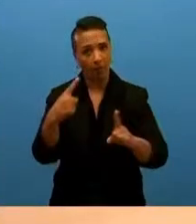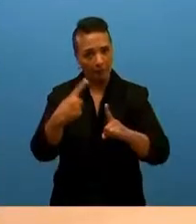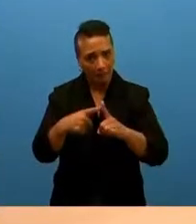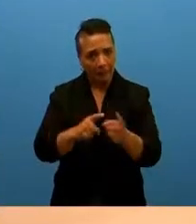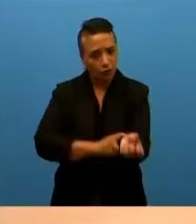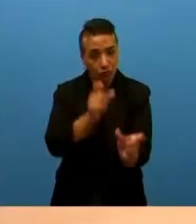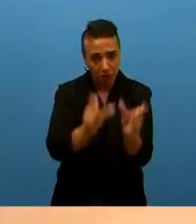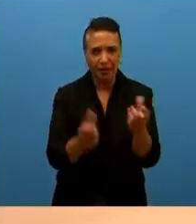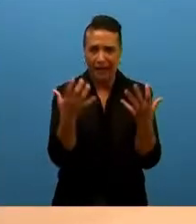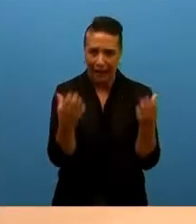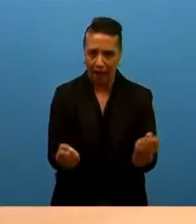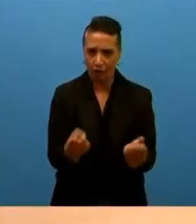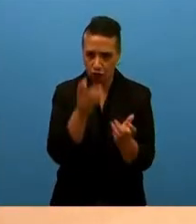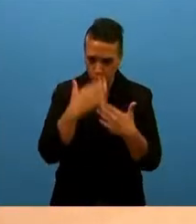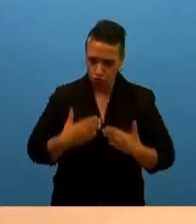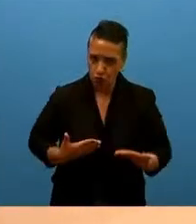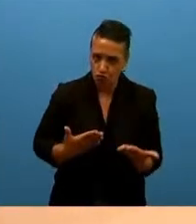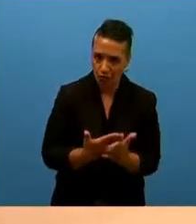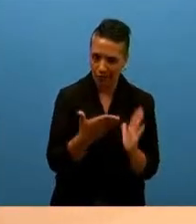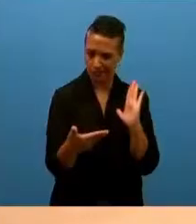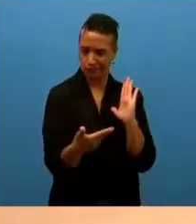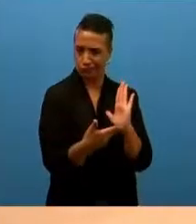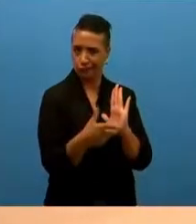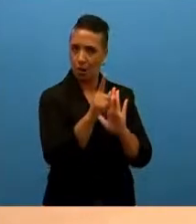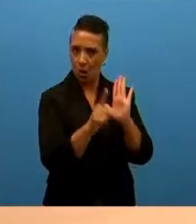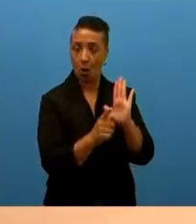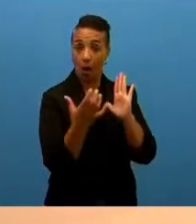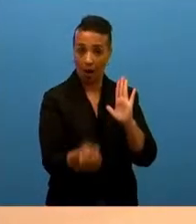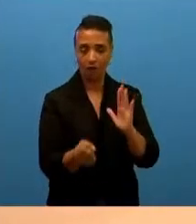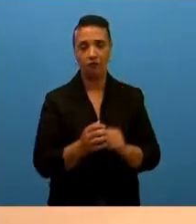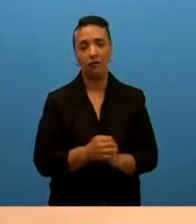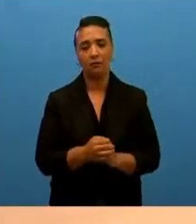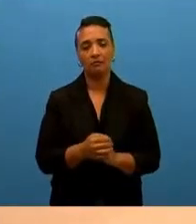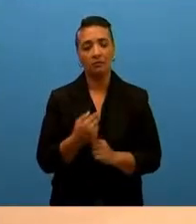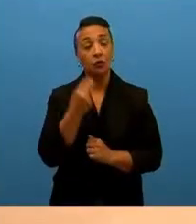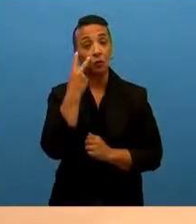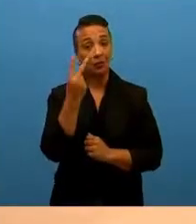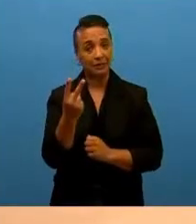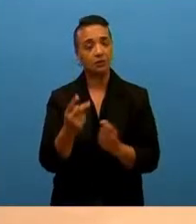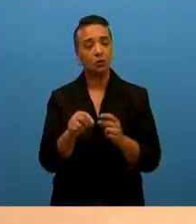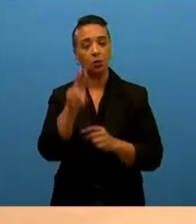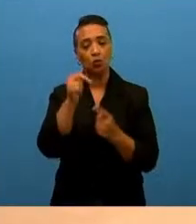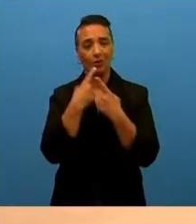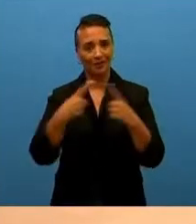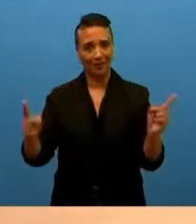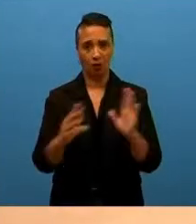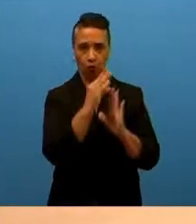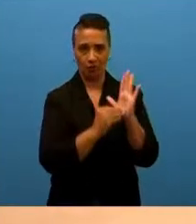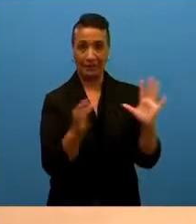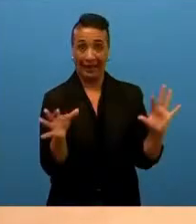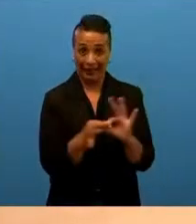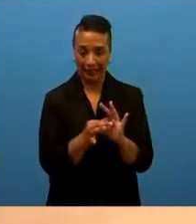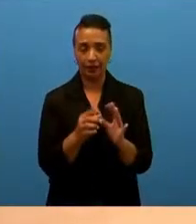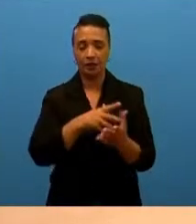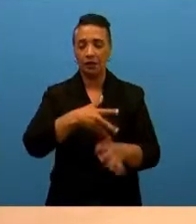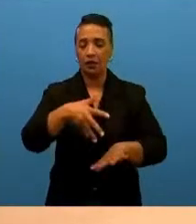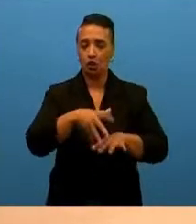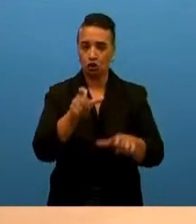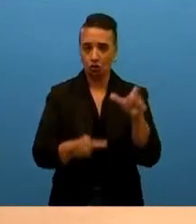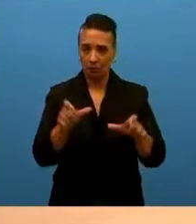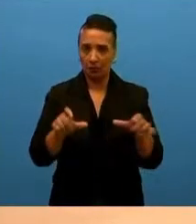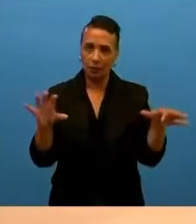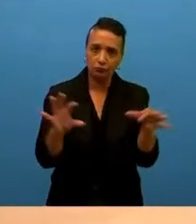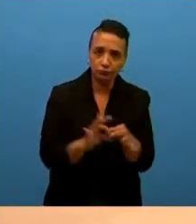law. Rights to land and resources, as outlined in the UN Declaration on the Rights of Indigenous Peoples, are subject